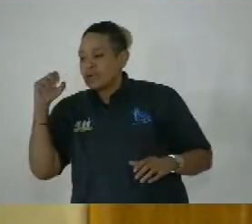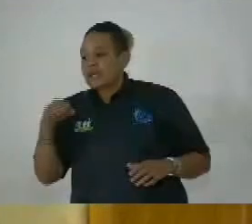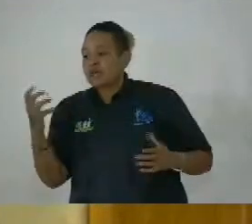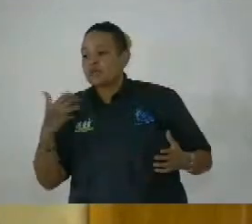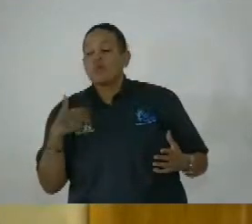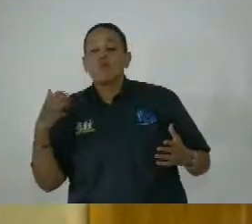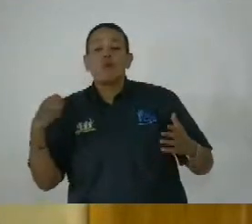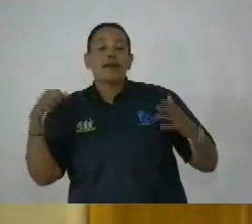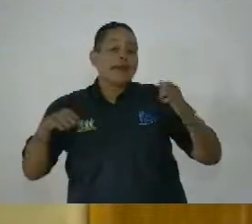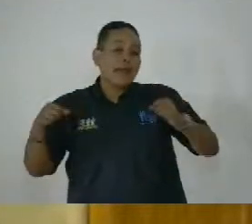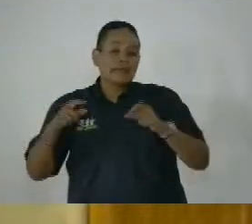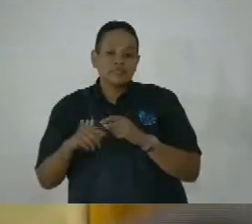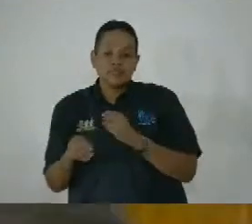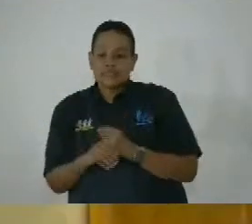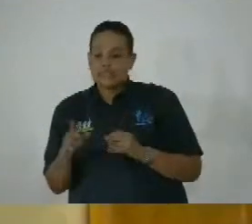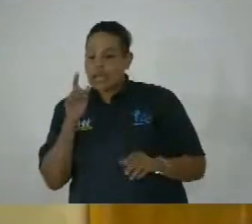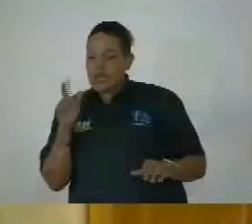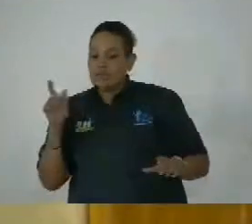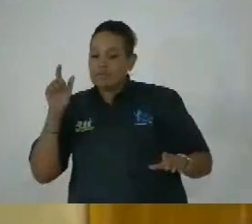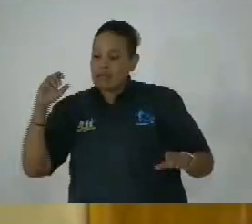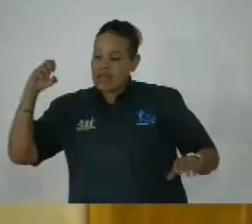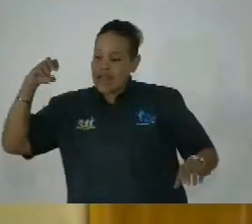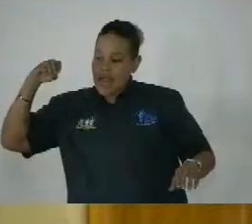want to catch. They'll have license